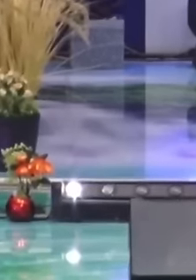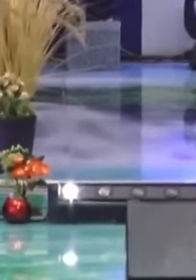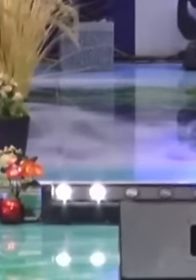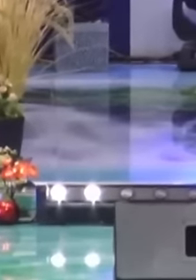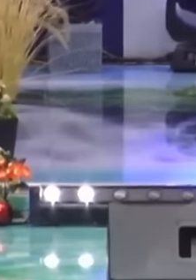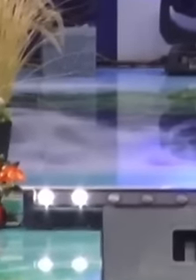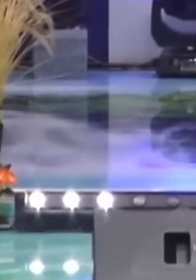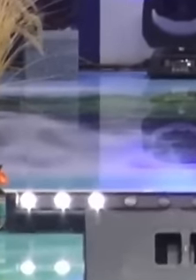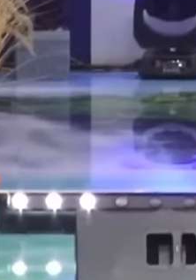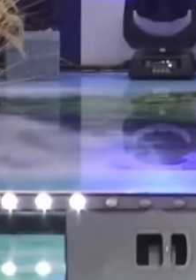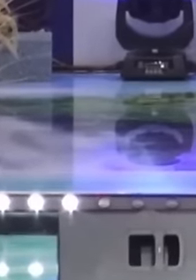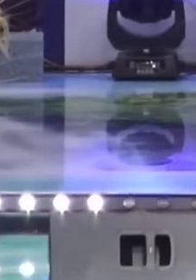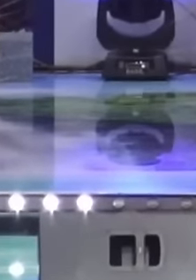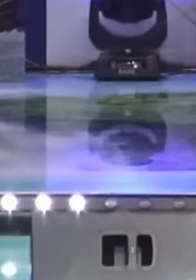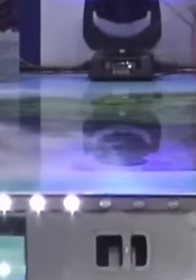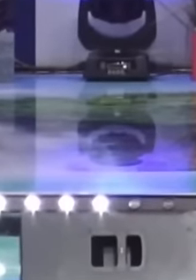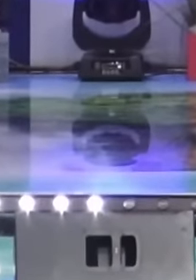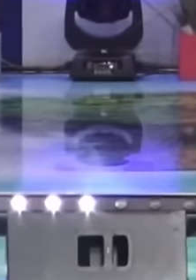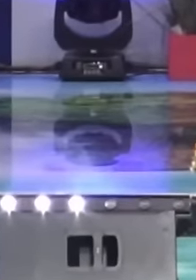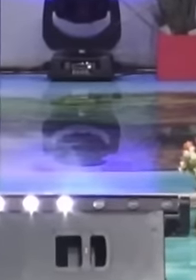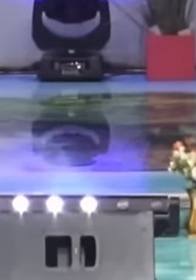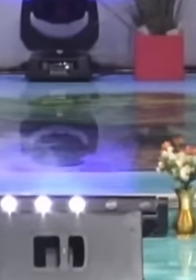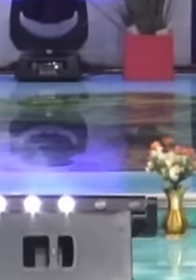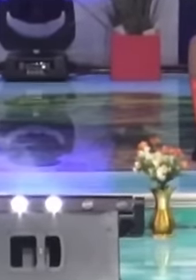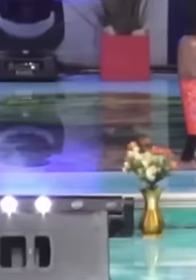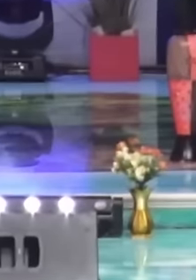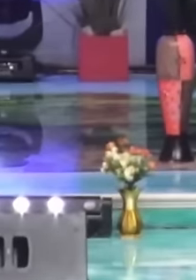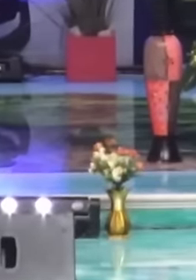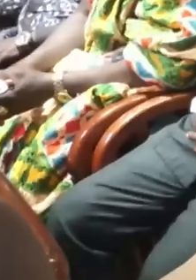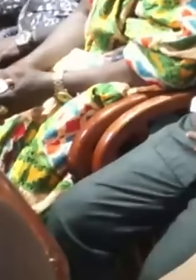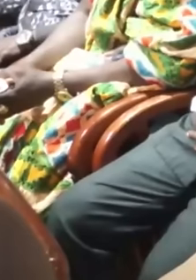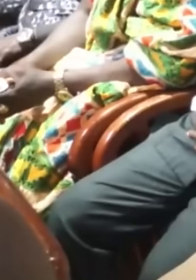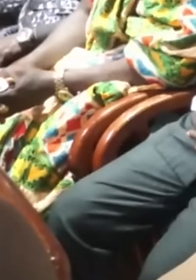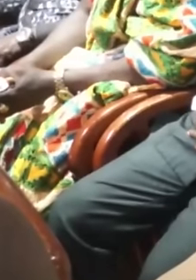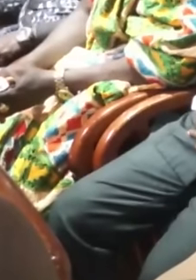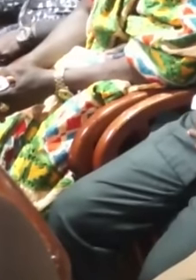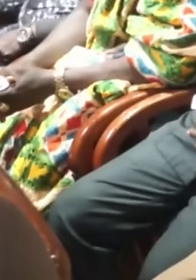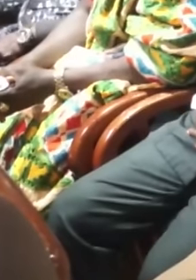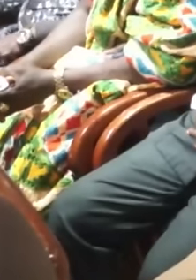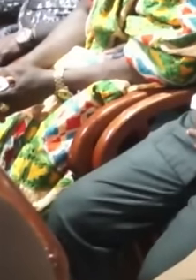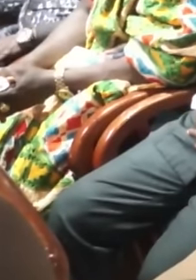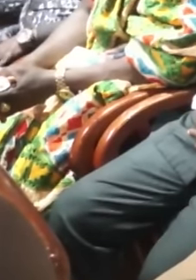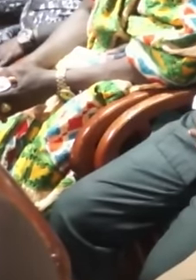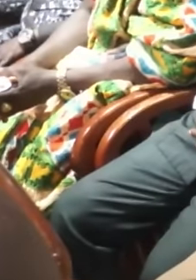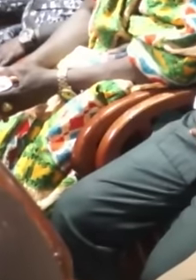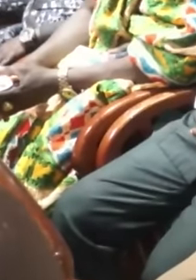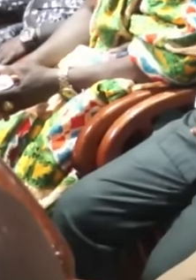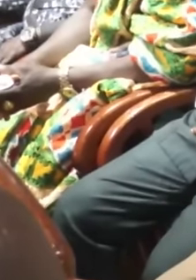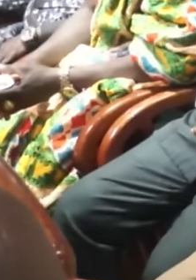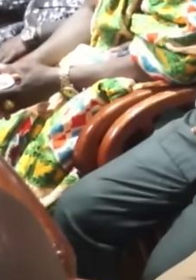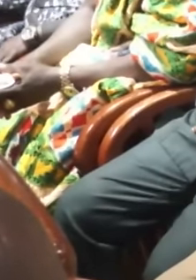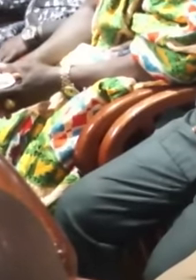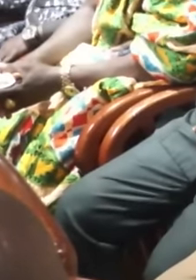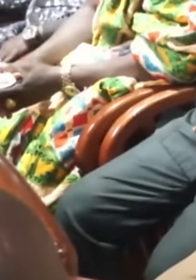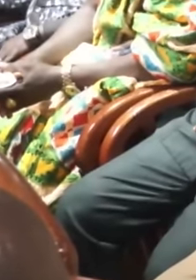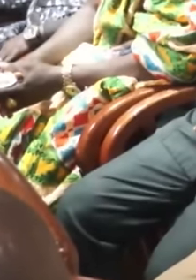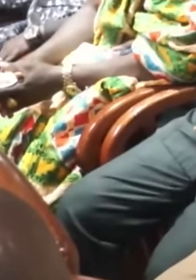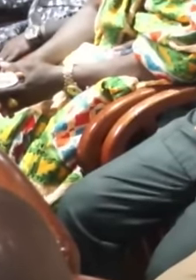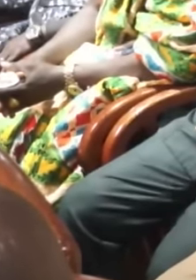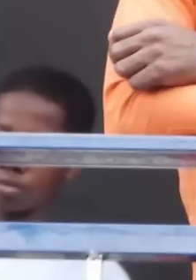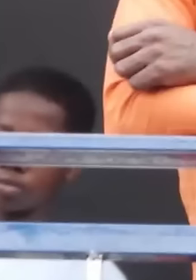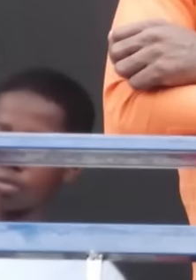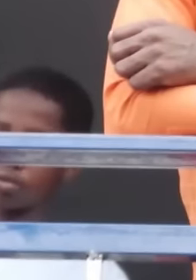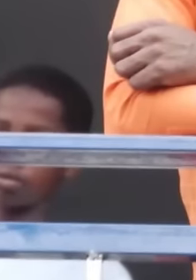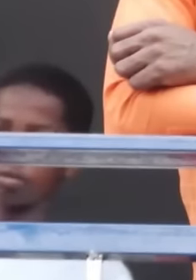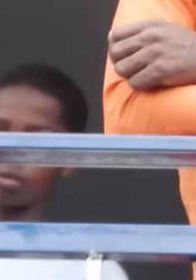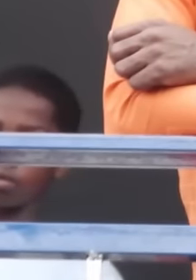no koye chiri chiri chiri asamoma. So the Israelites, even when they were living in captivity and slavery in